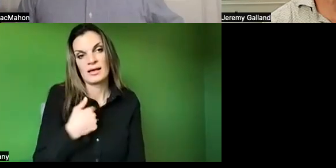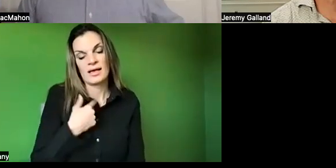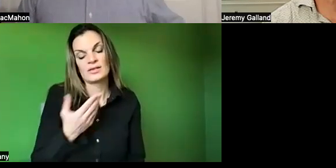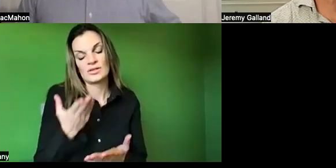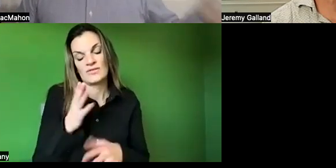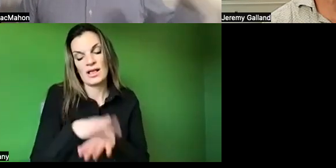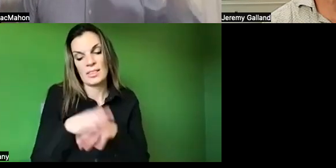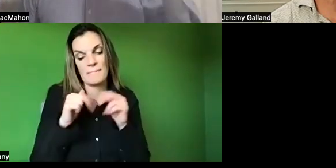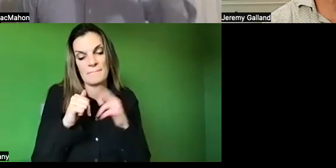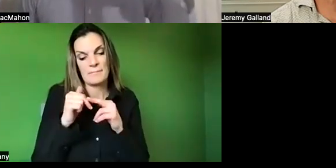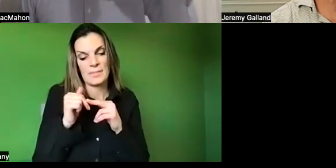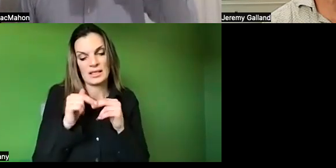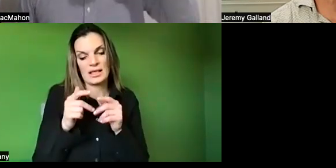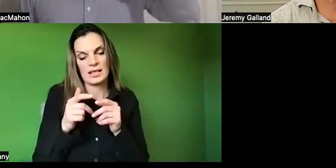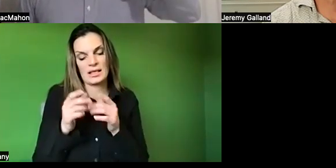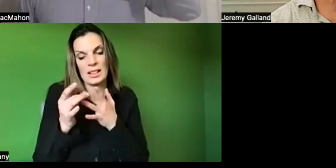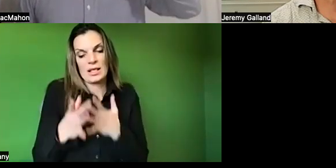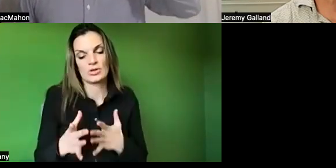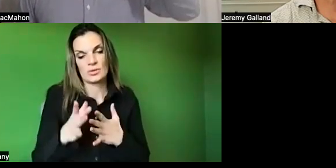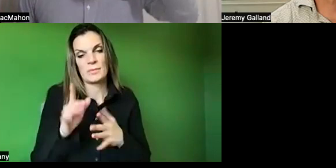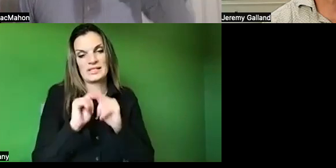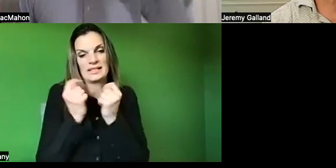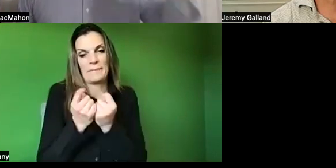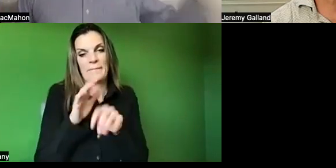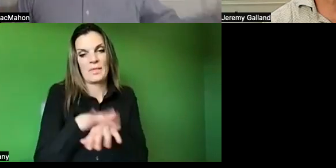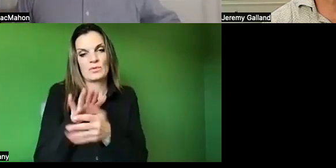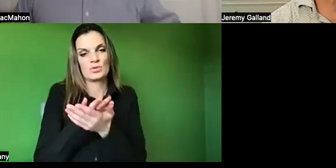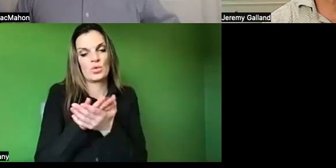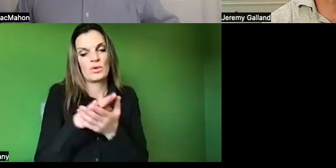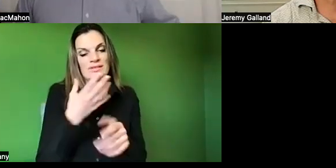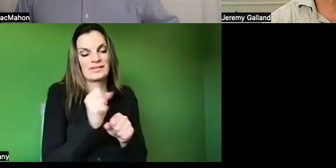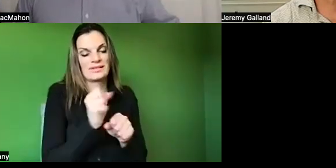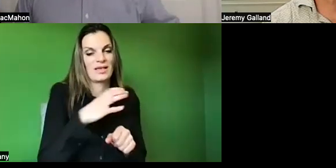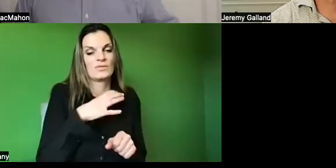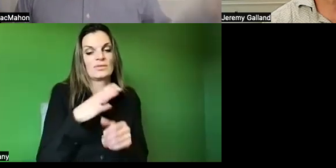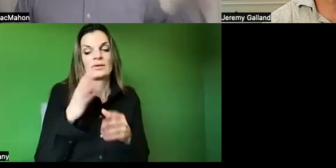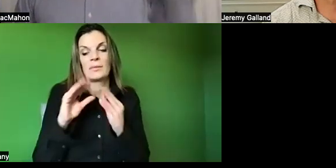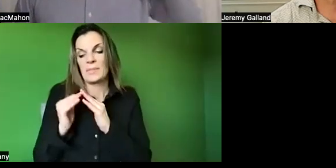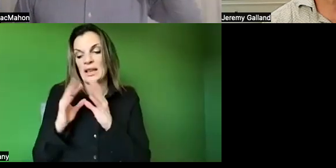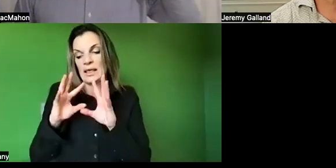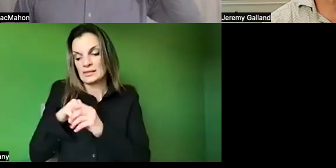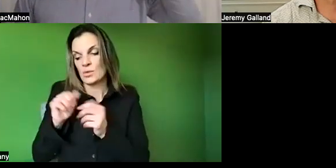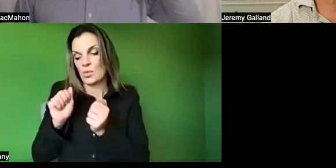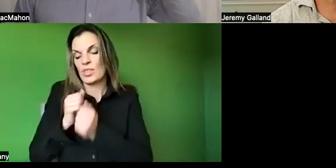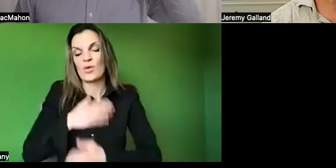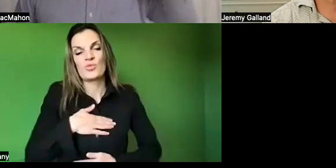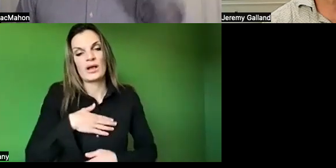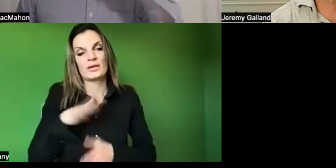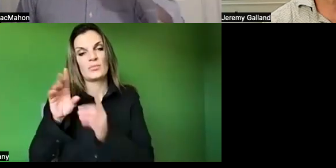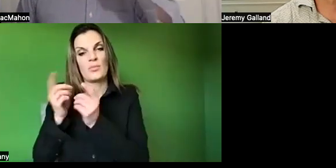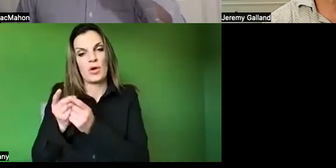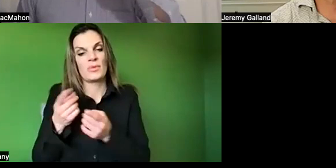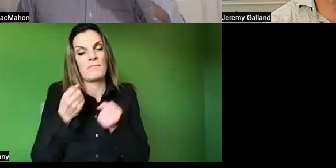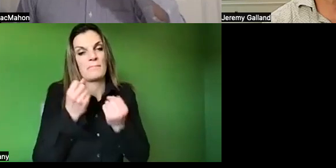on the building leadership team at every school, on the safety council, on committees at the rec department. And for